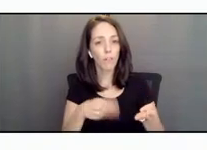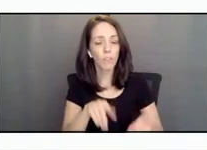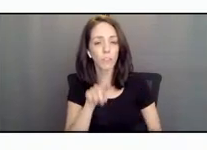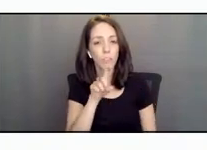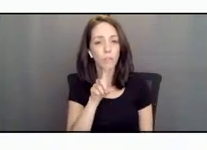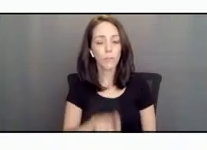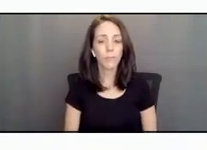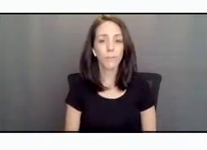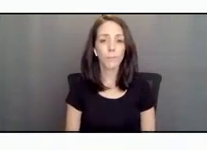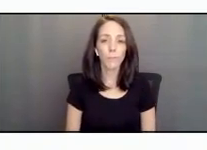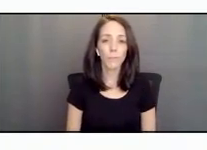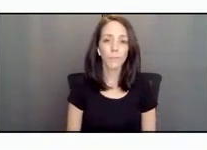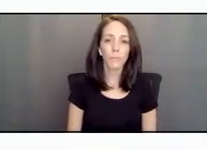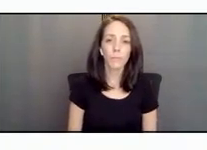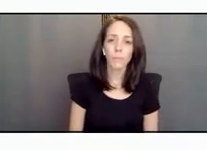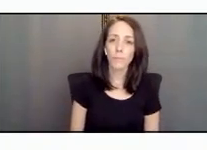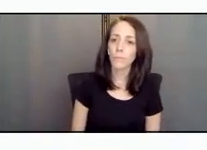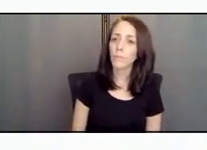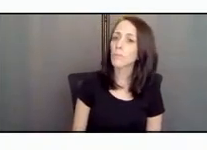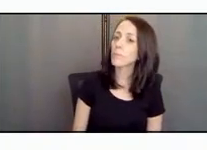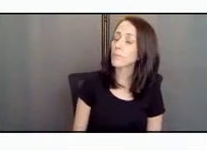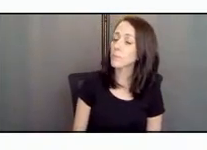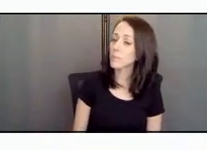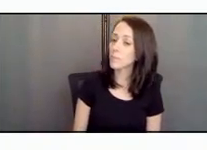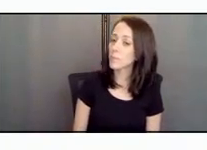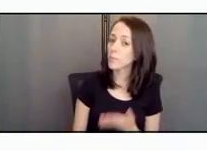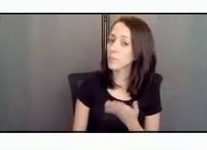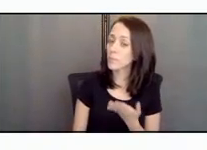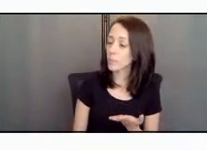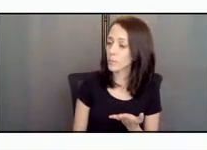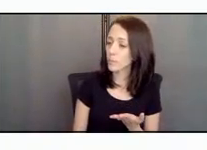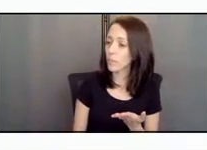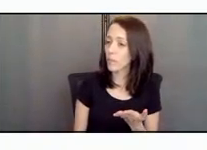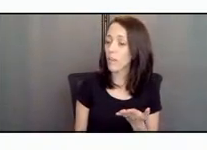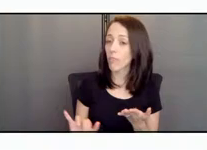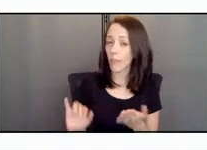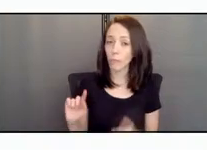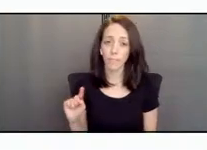There's a motion. Is there a second?